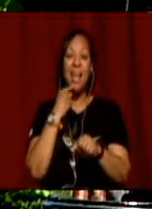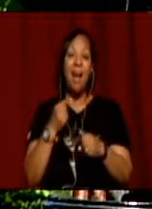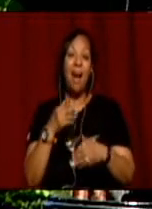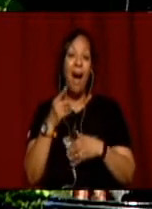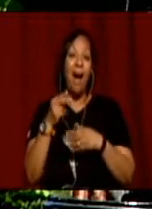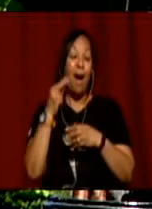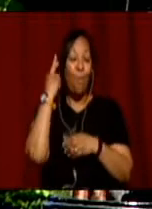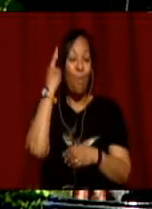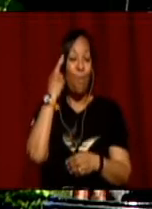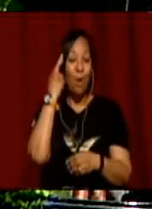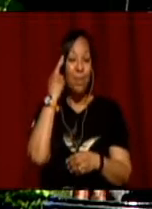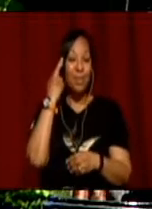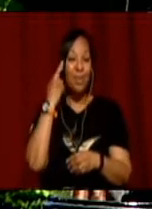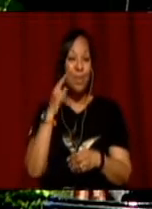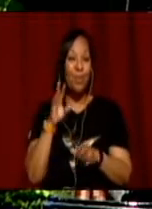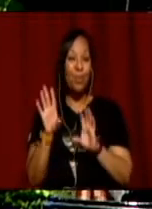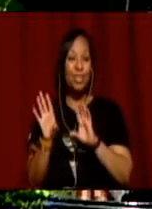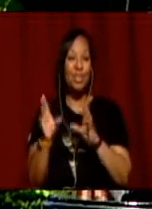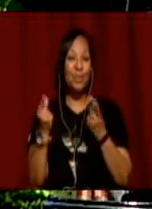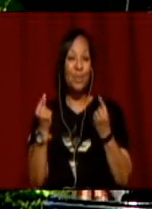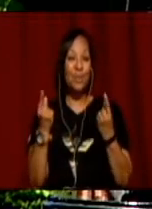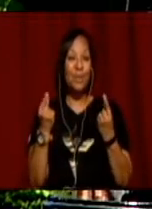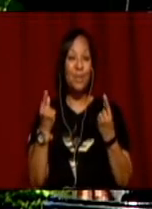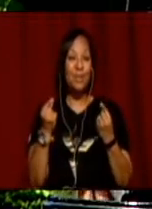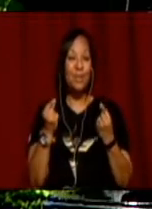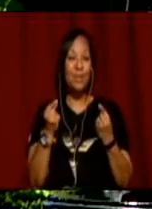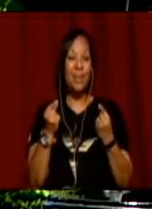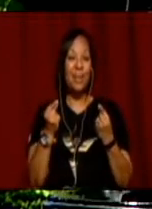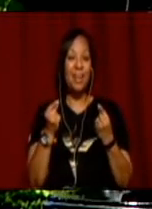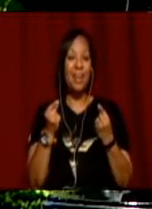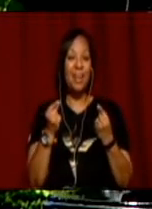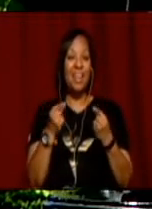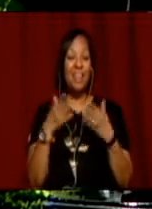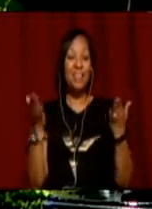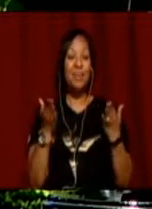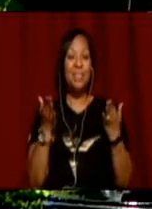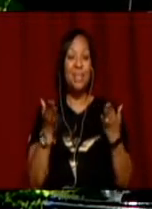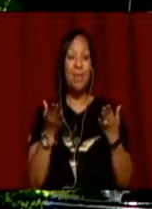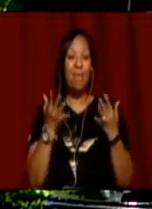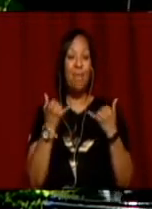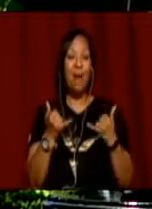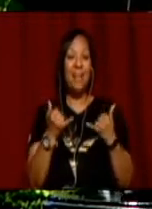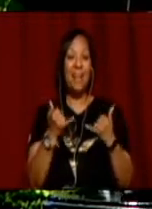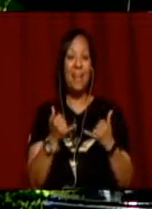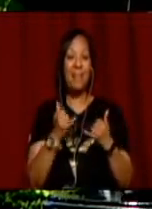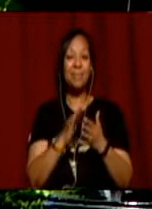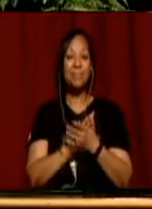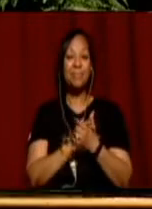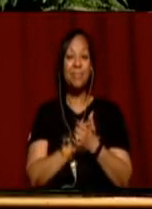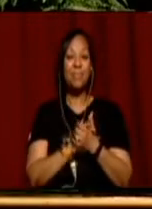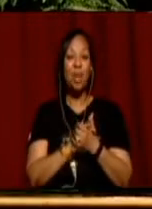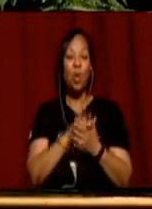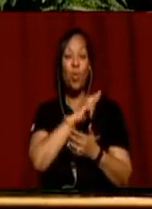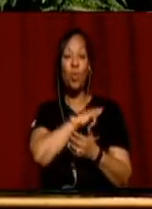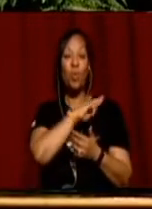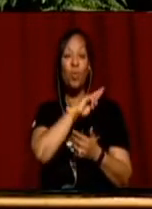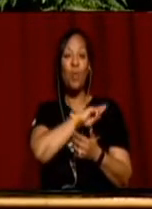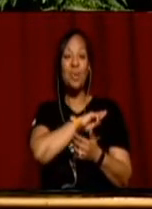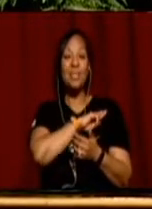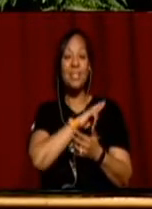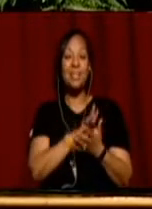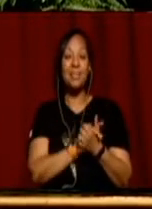wonder what she would have been doing if she were here right now. Well, Ruth Rothstein, as you